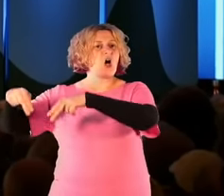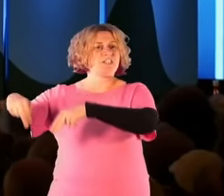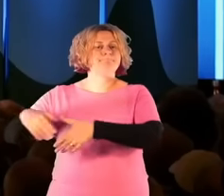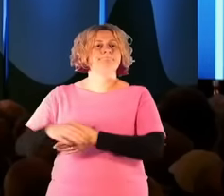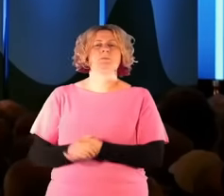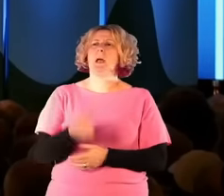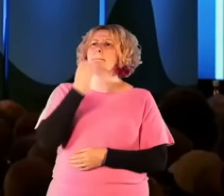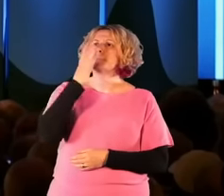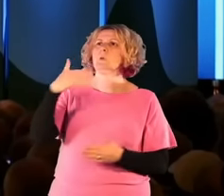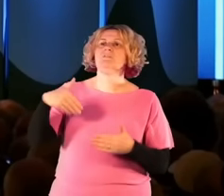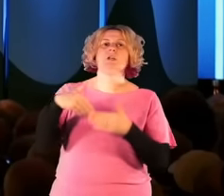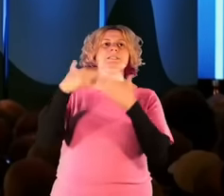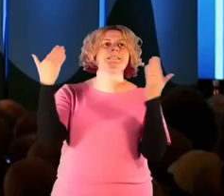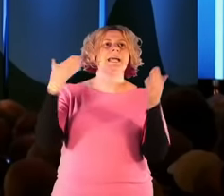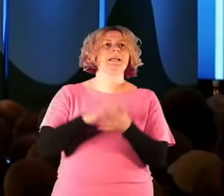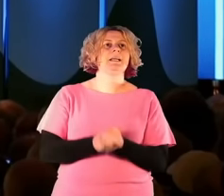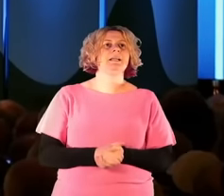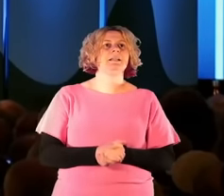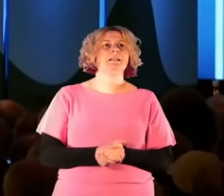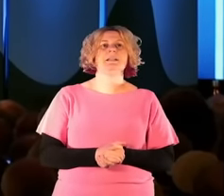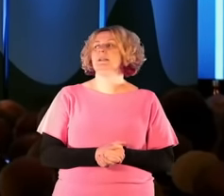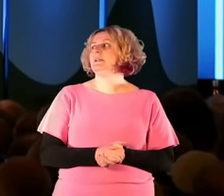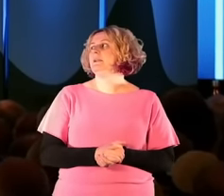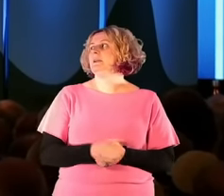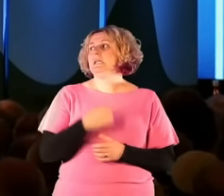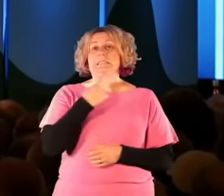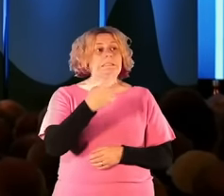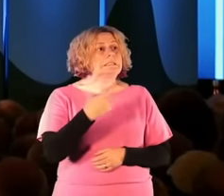me, it's going to be a lovely day today, isn't it?